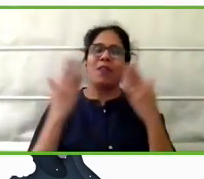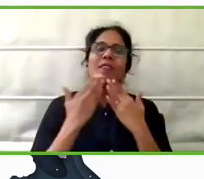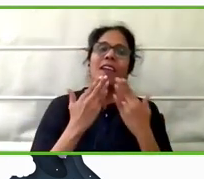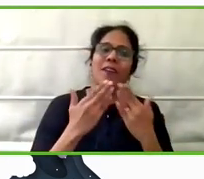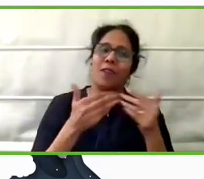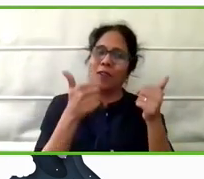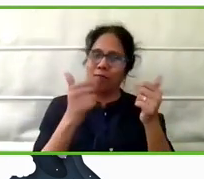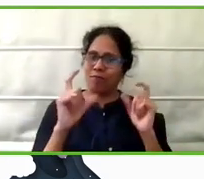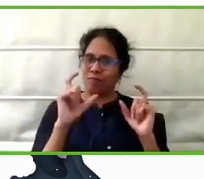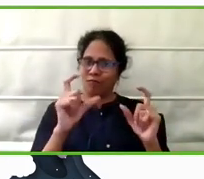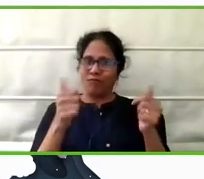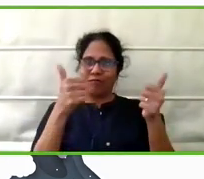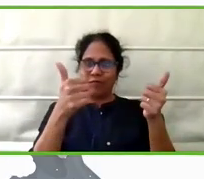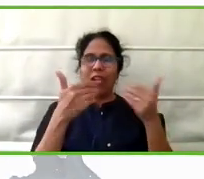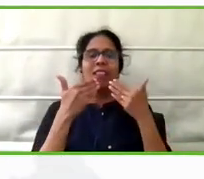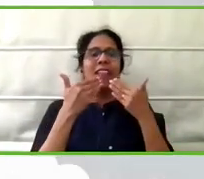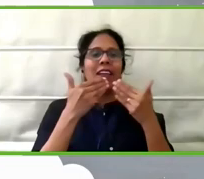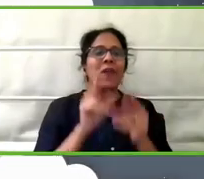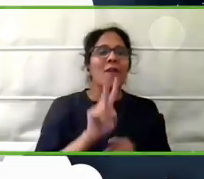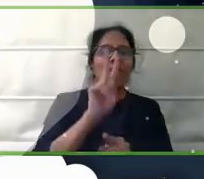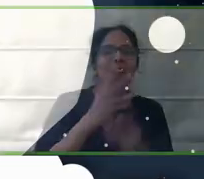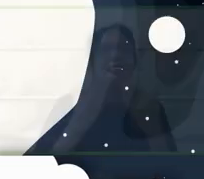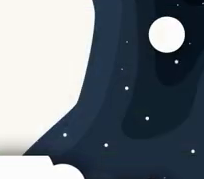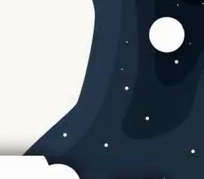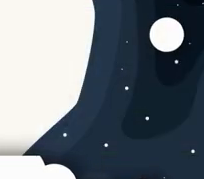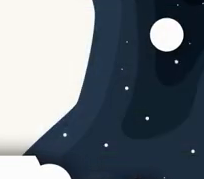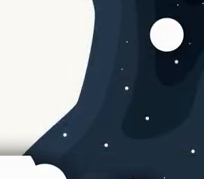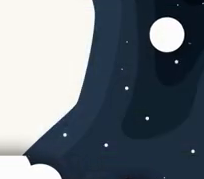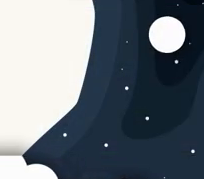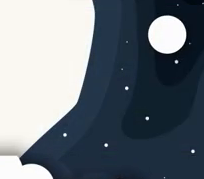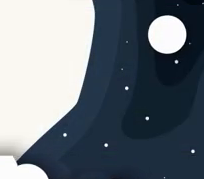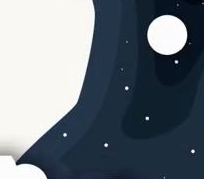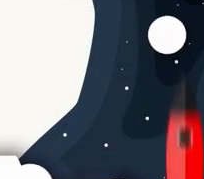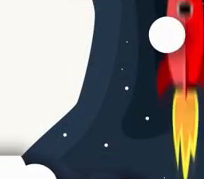care. Thank you so much, Win. Thank you, Rashad.